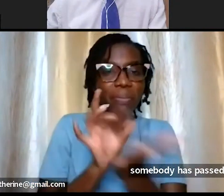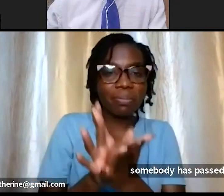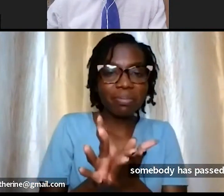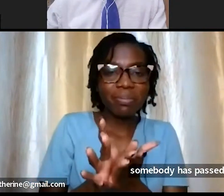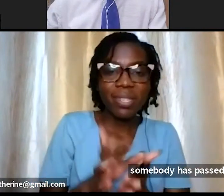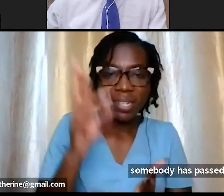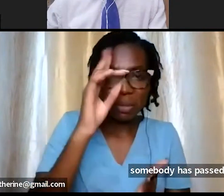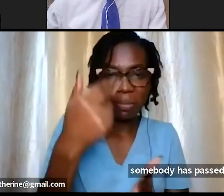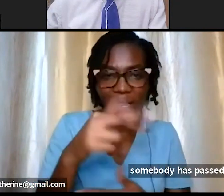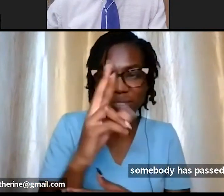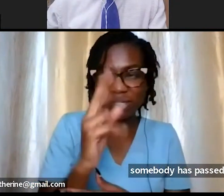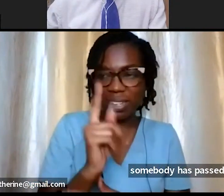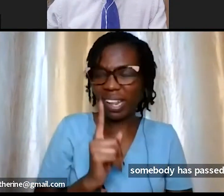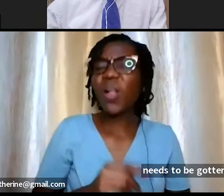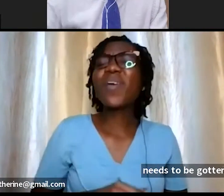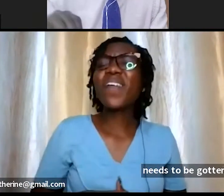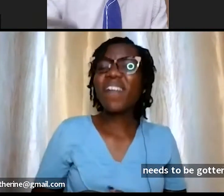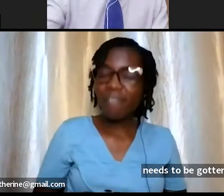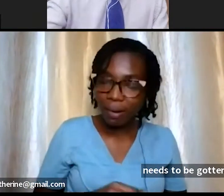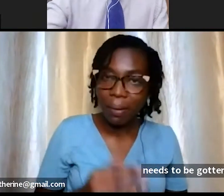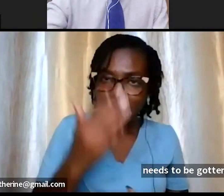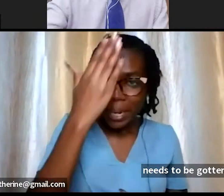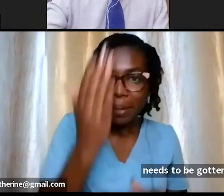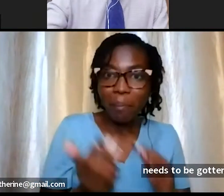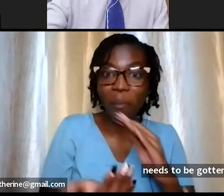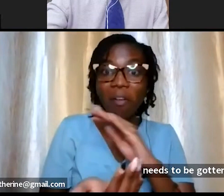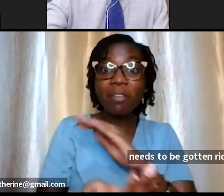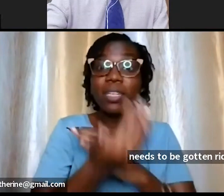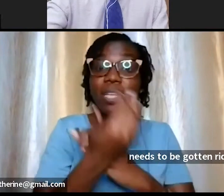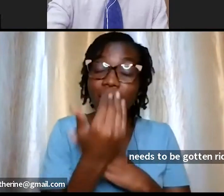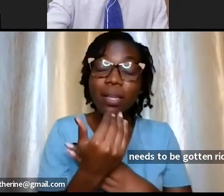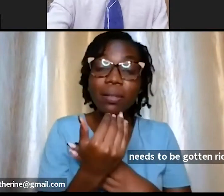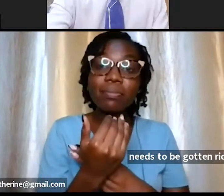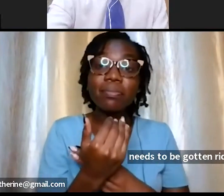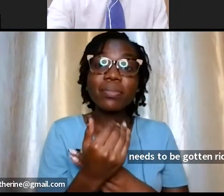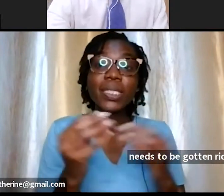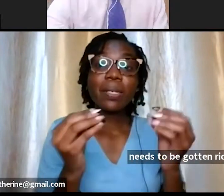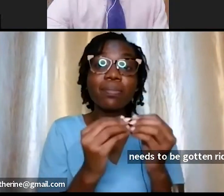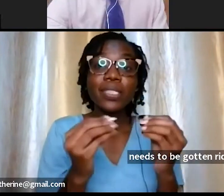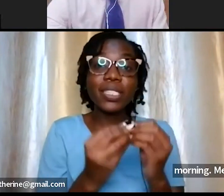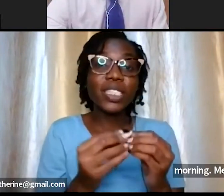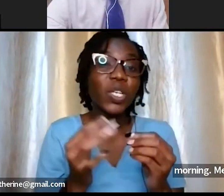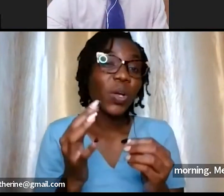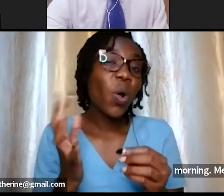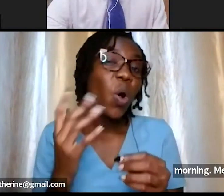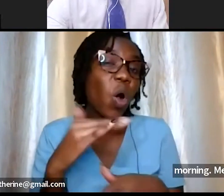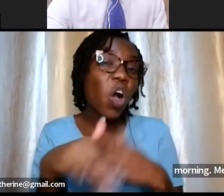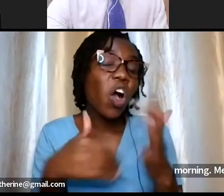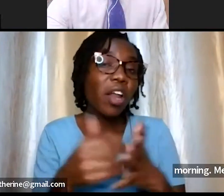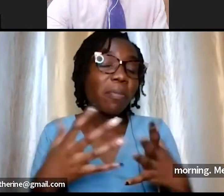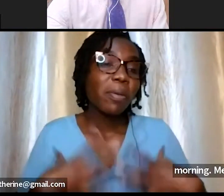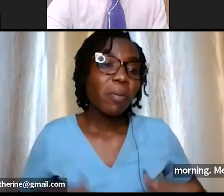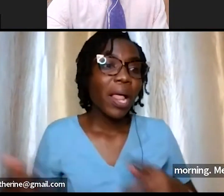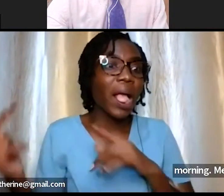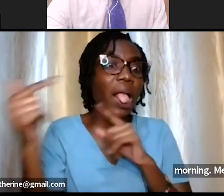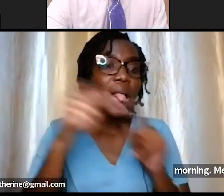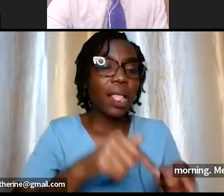a crisis. You see those Monday morning meetings that everybody is crowded in the HR office